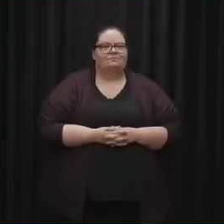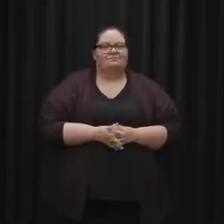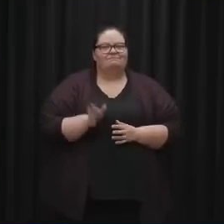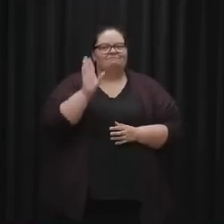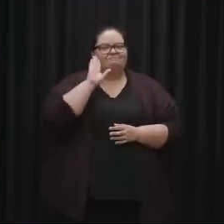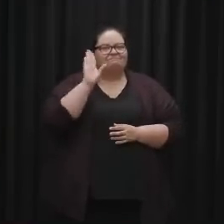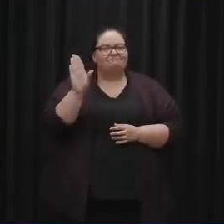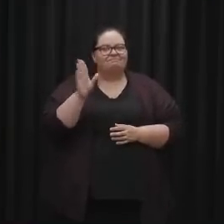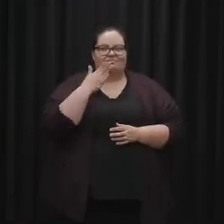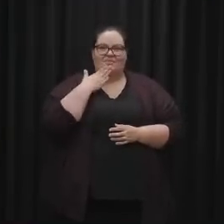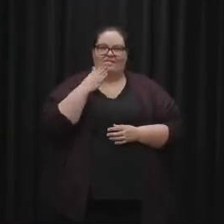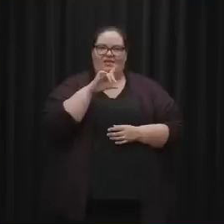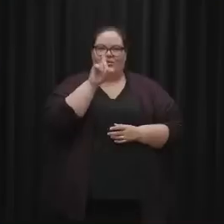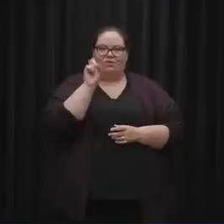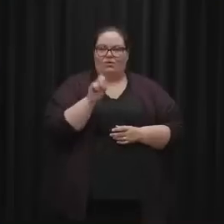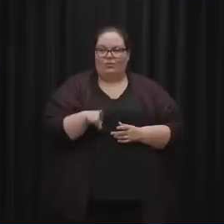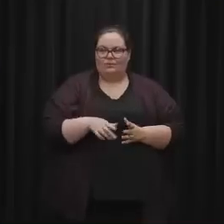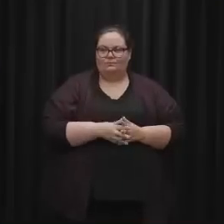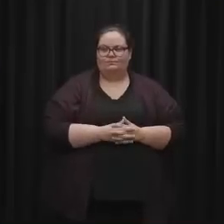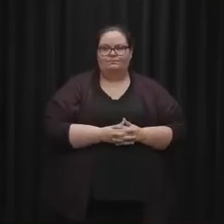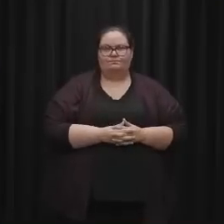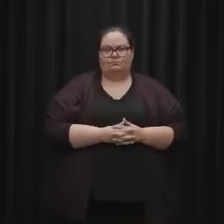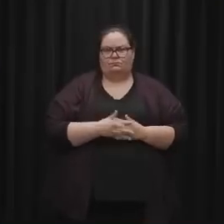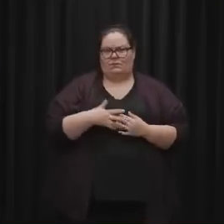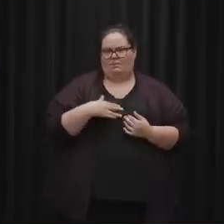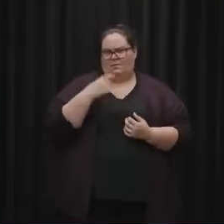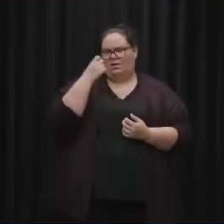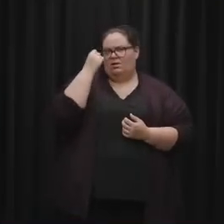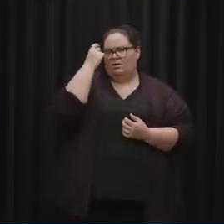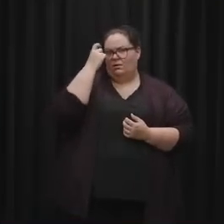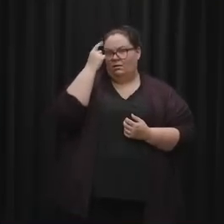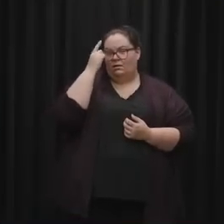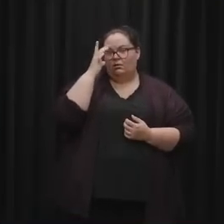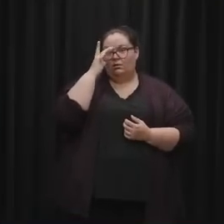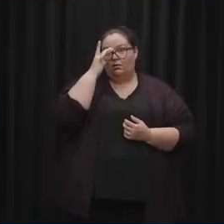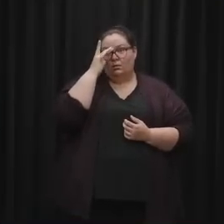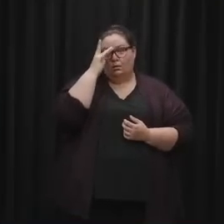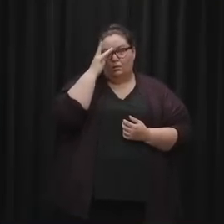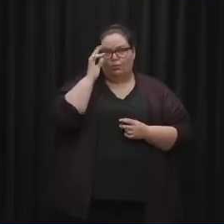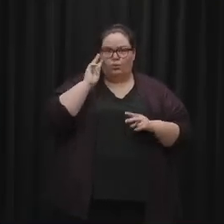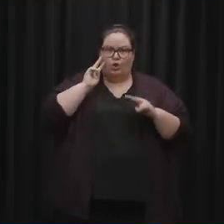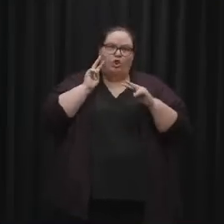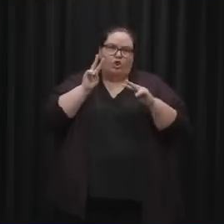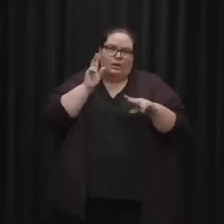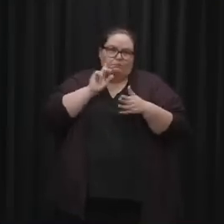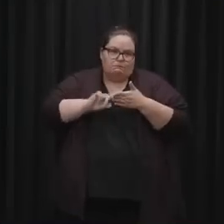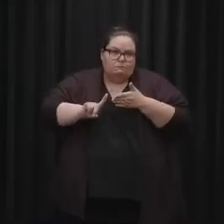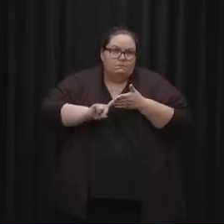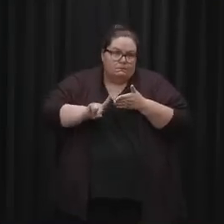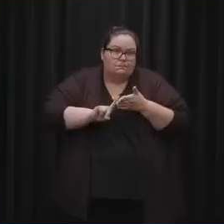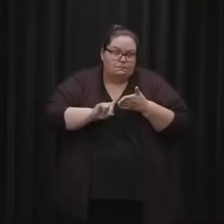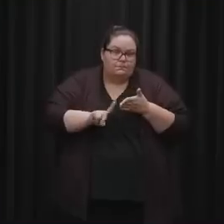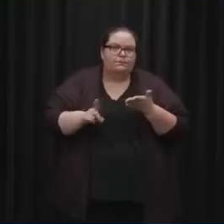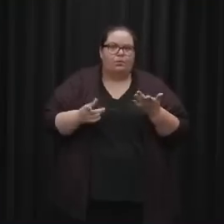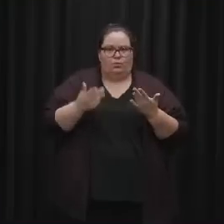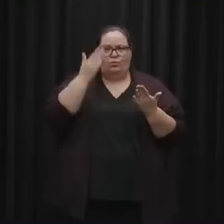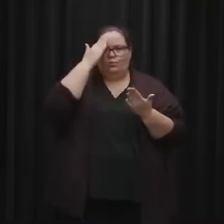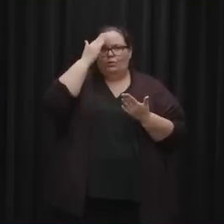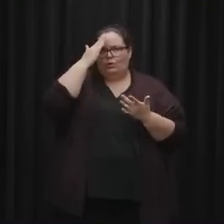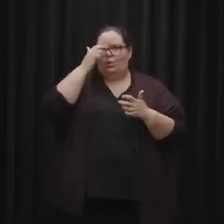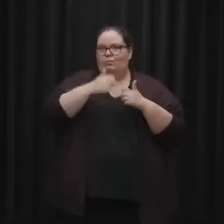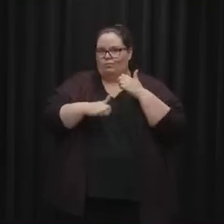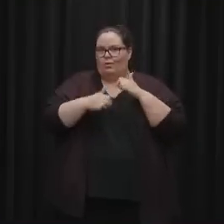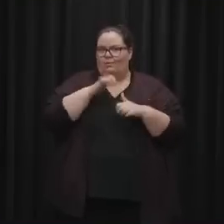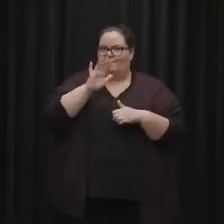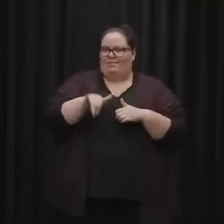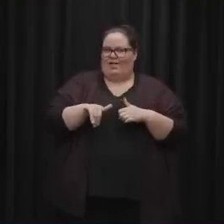Hi there. Thank you for the question. My understanding is that it is being looked at, and because we are aware of